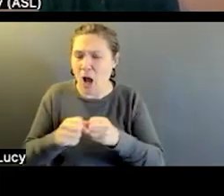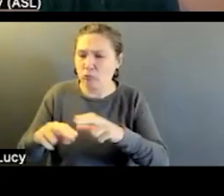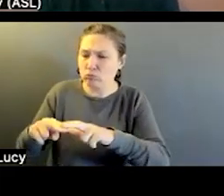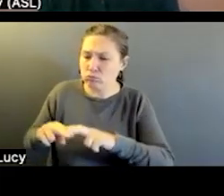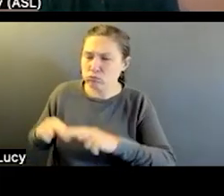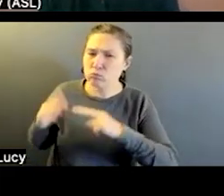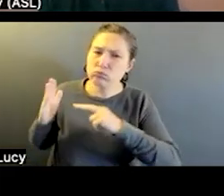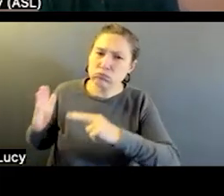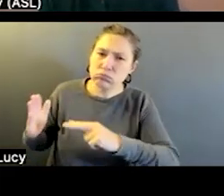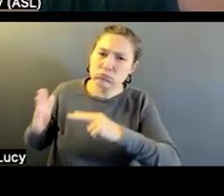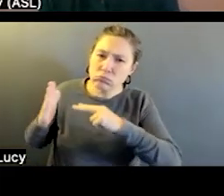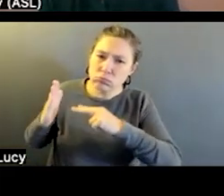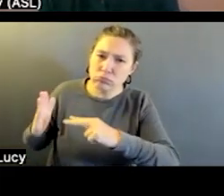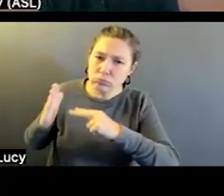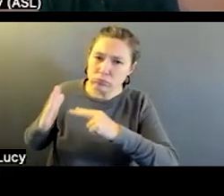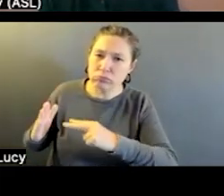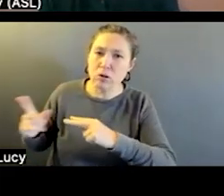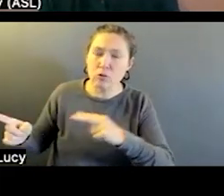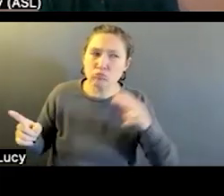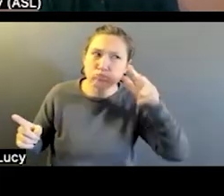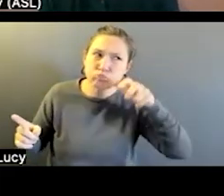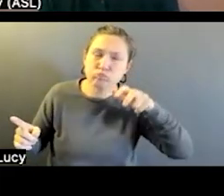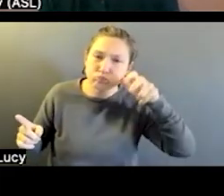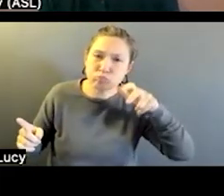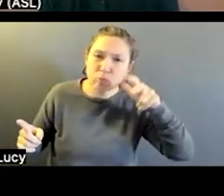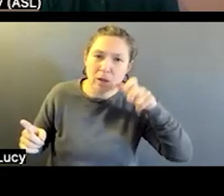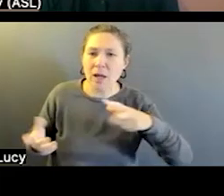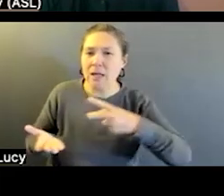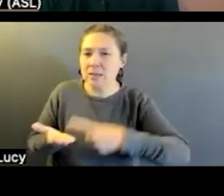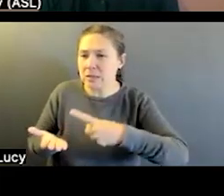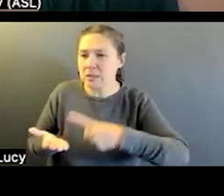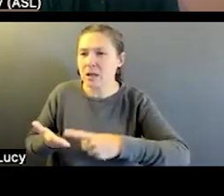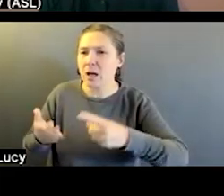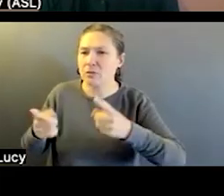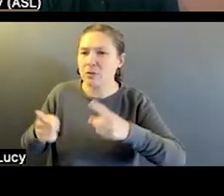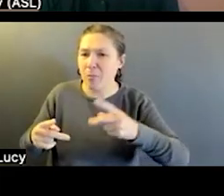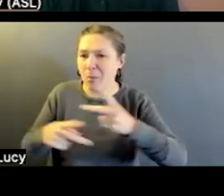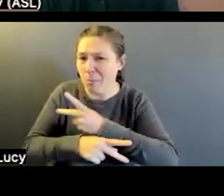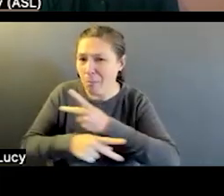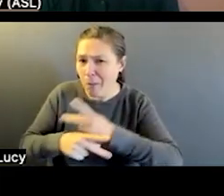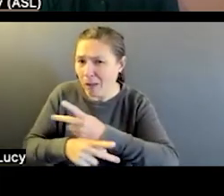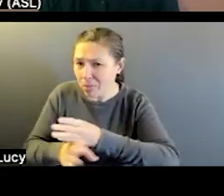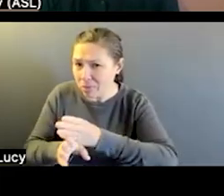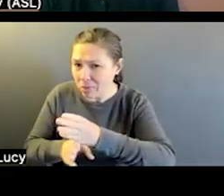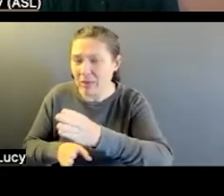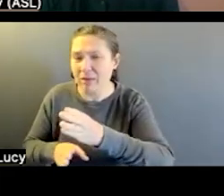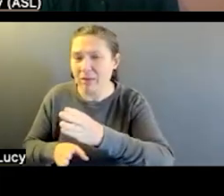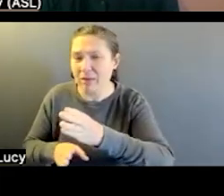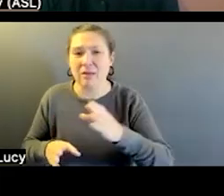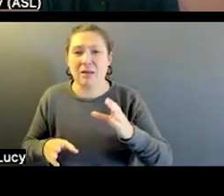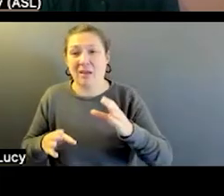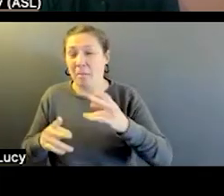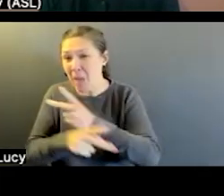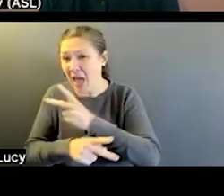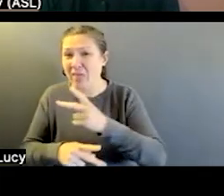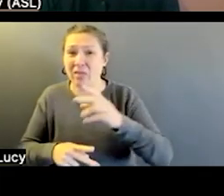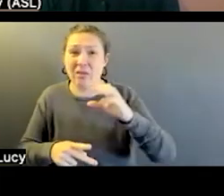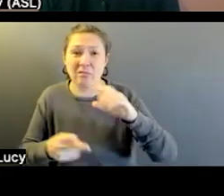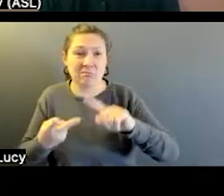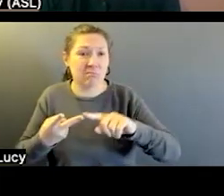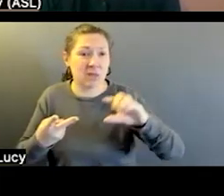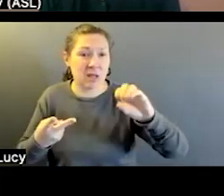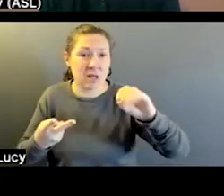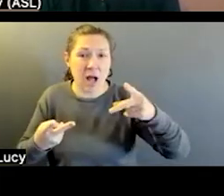and discussing the latest developments of maths, and not only with maths, even with optics, astronomy, and other